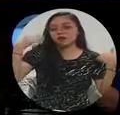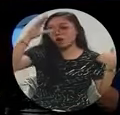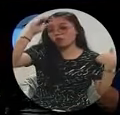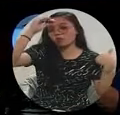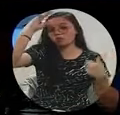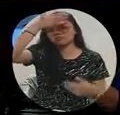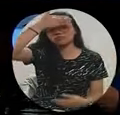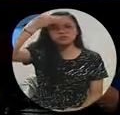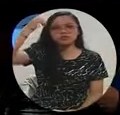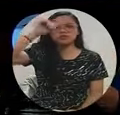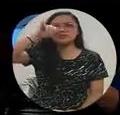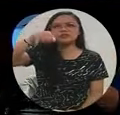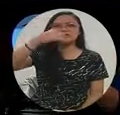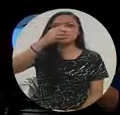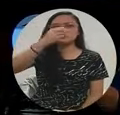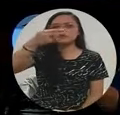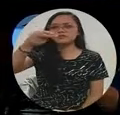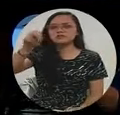He said,